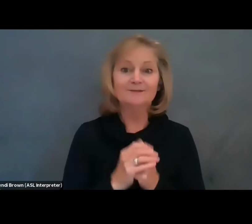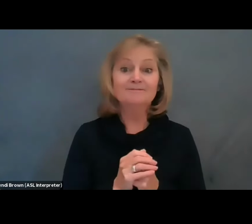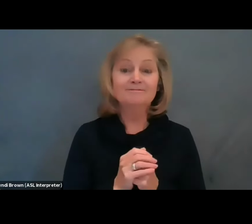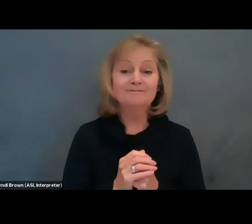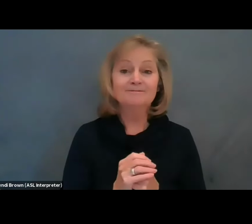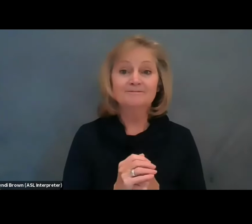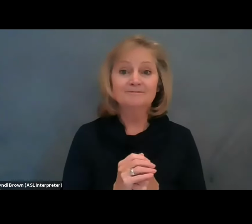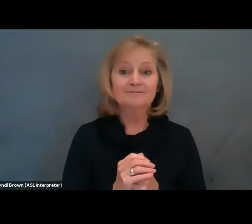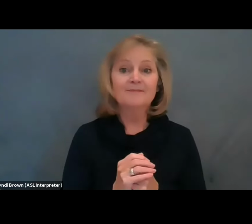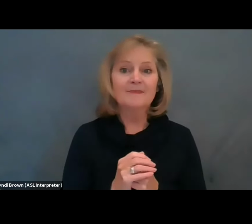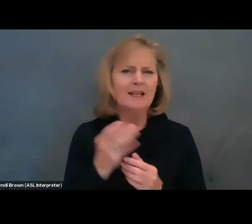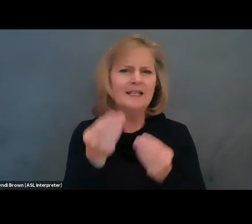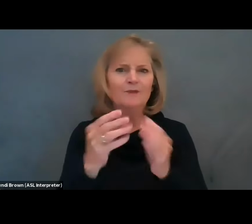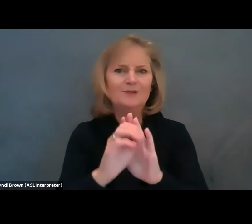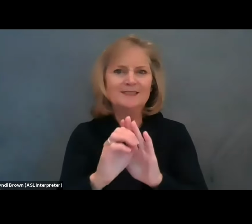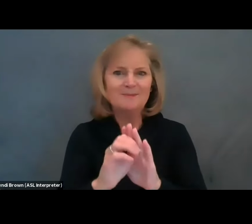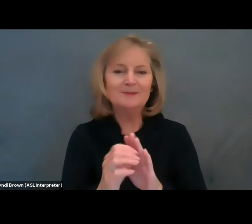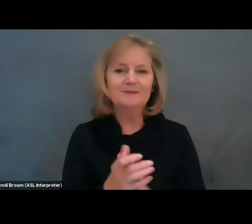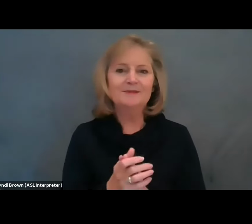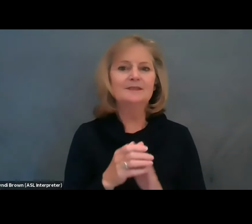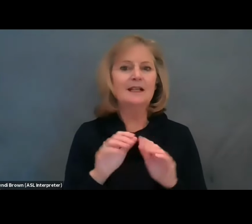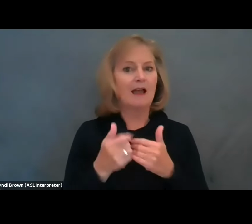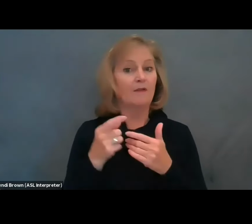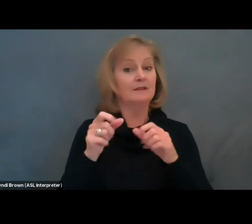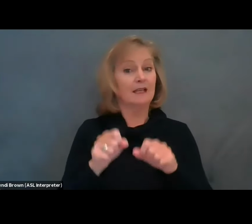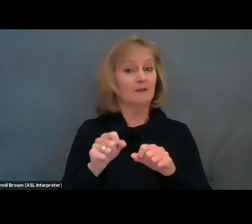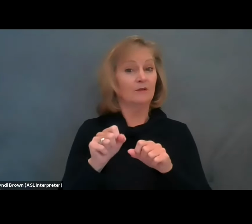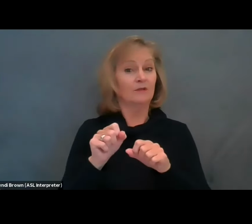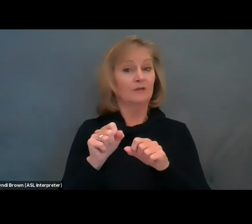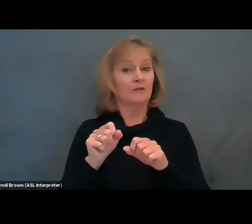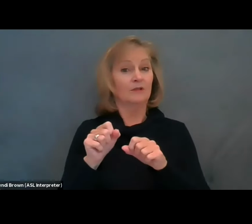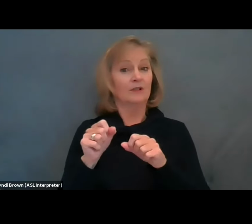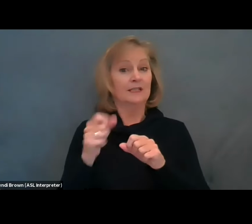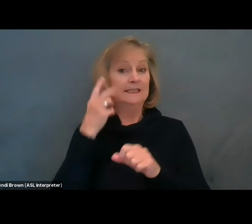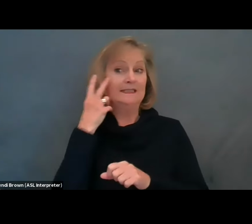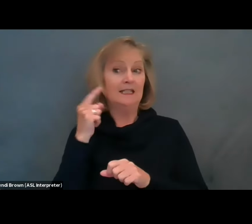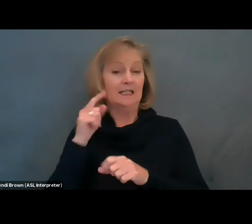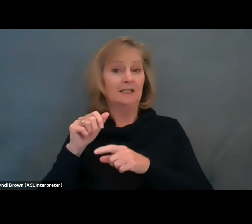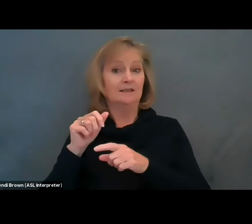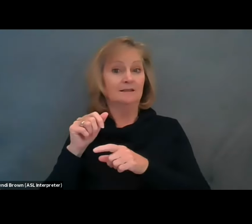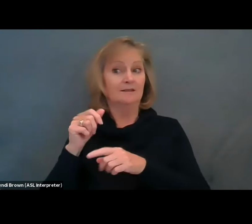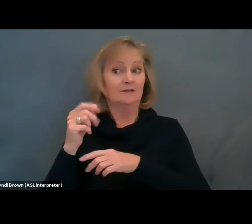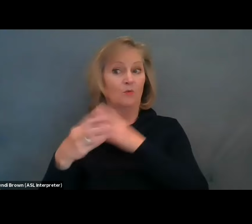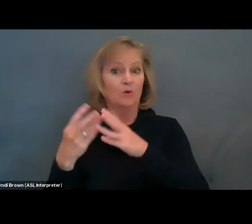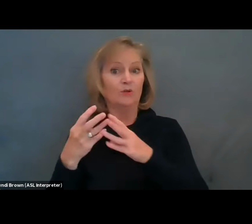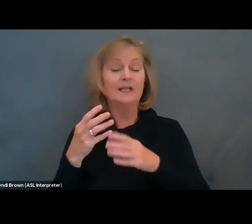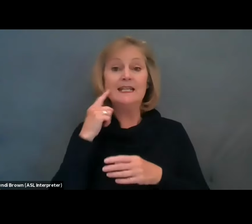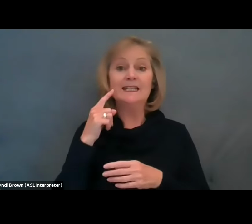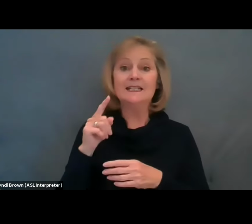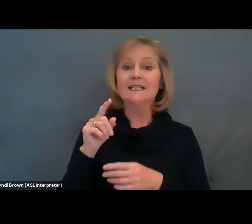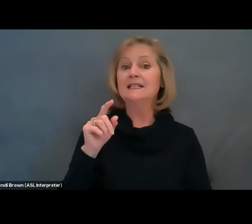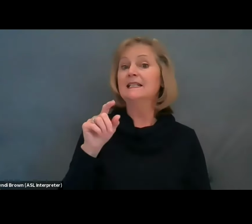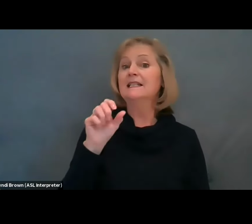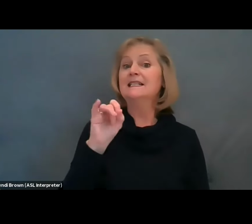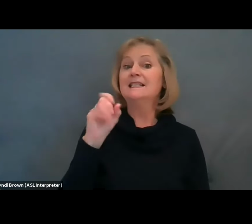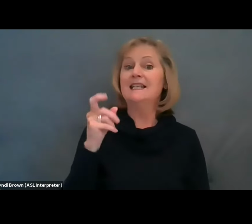So I'll give you some examples about how this can actually work in practice. So in Sierra Leone, we have a project there where